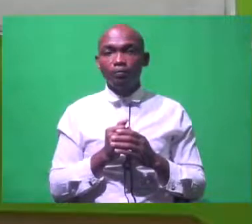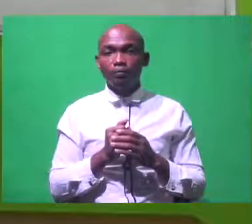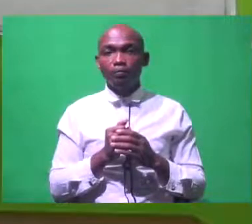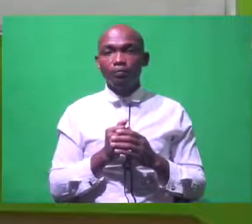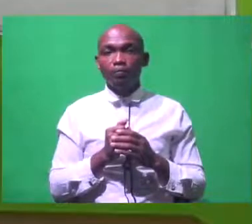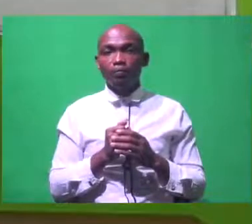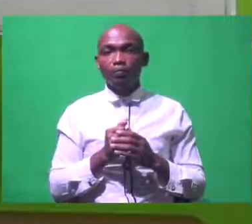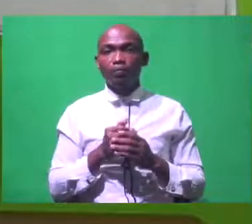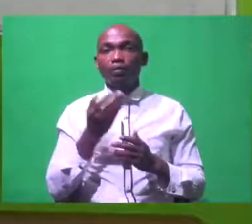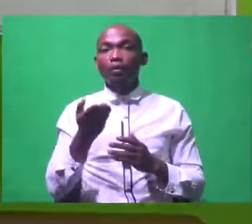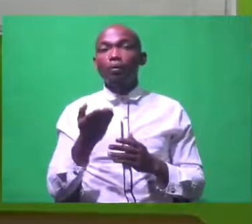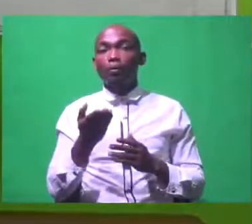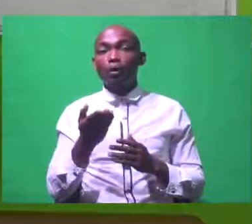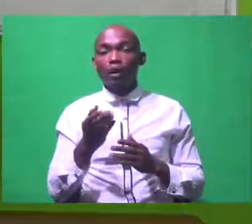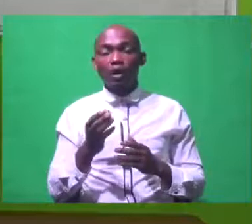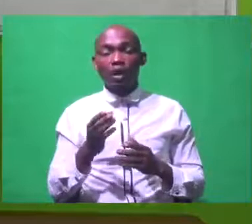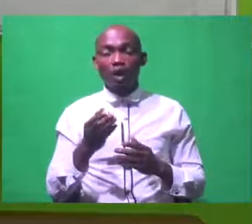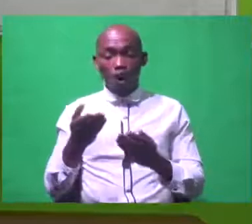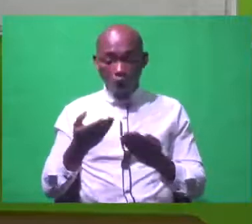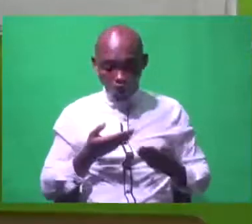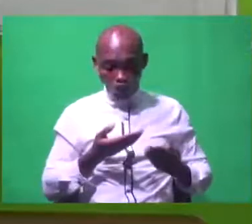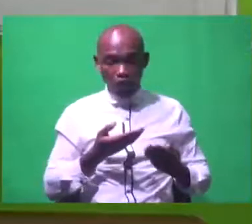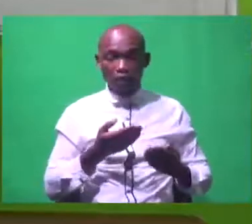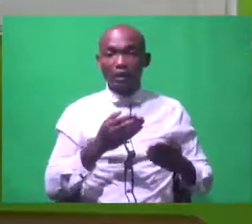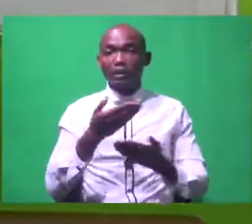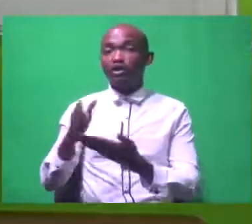were owned and shared.